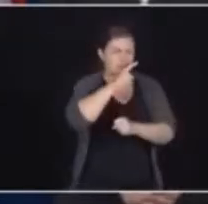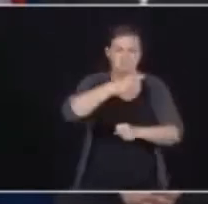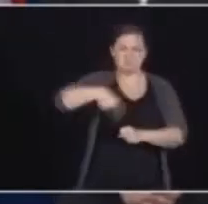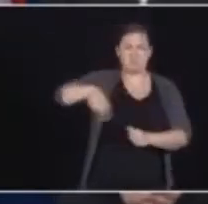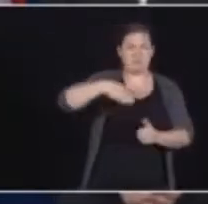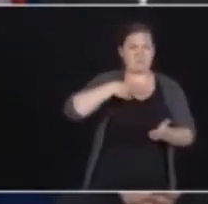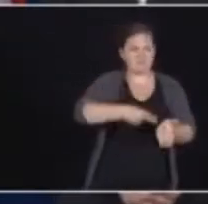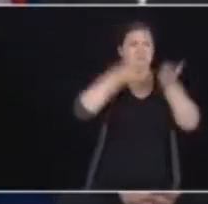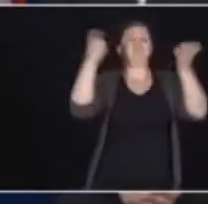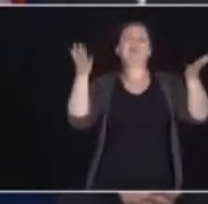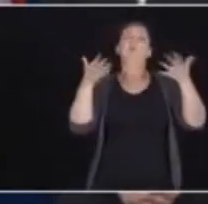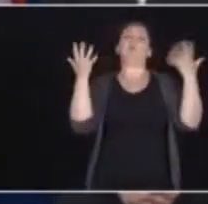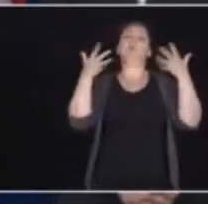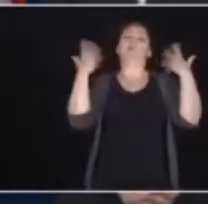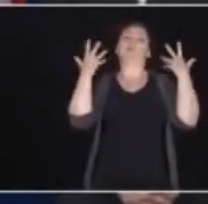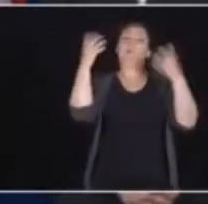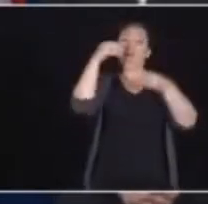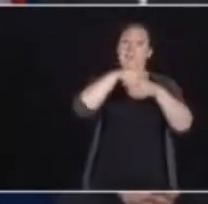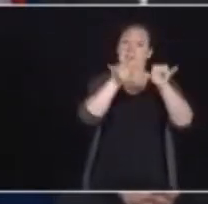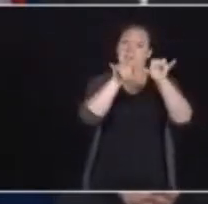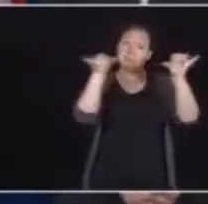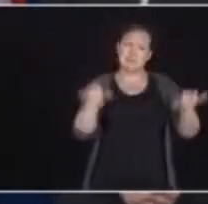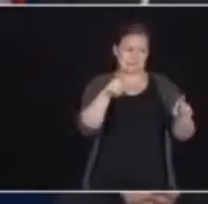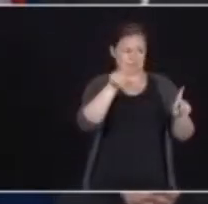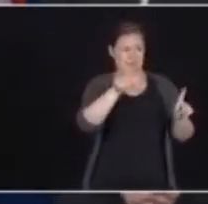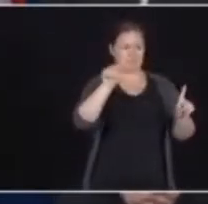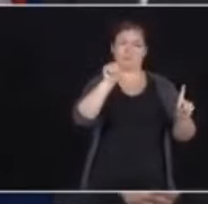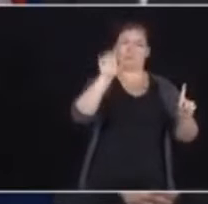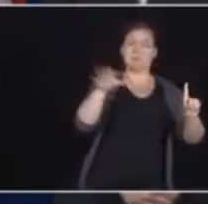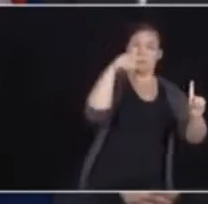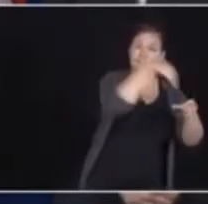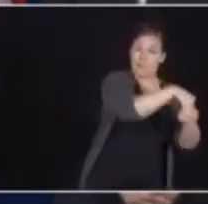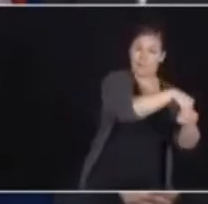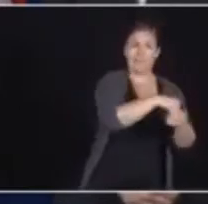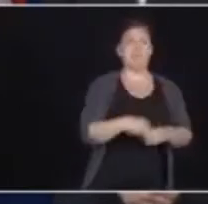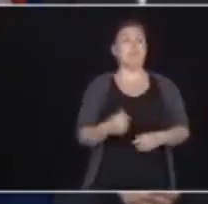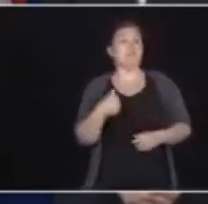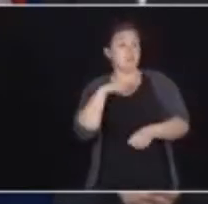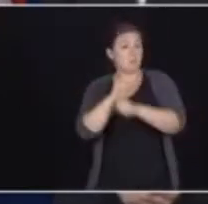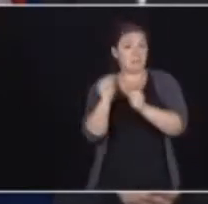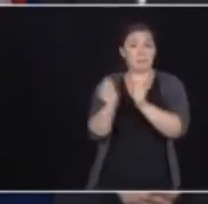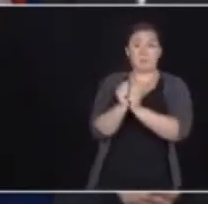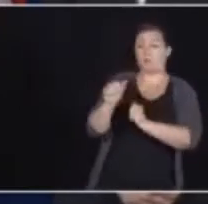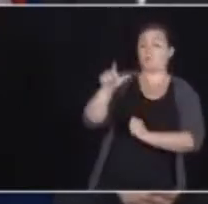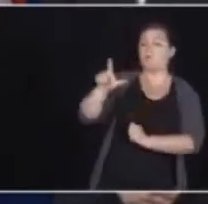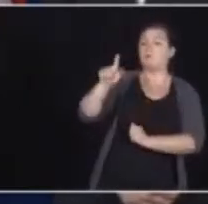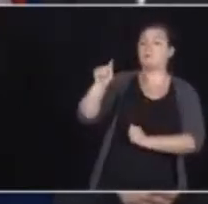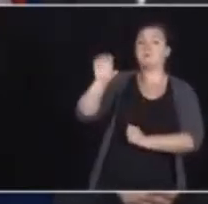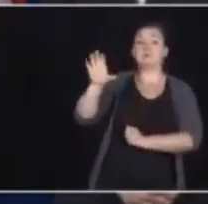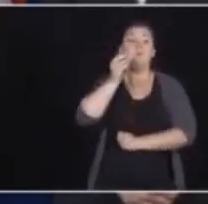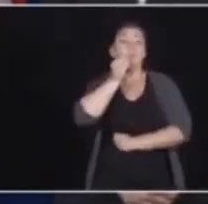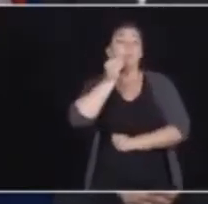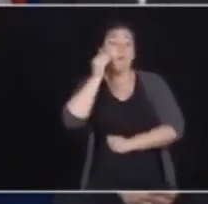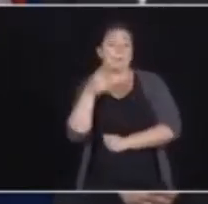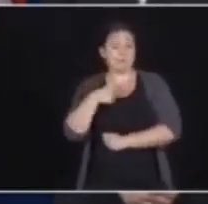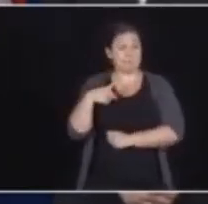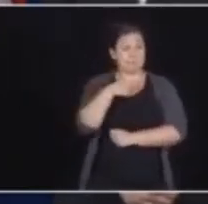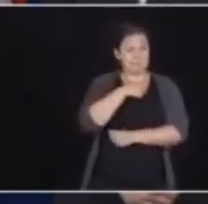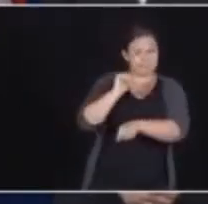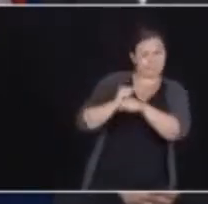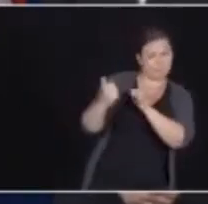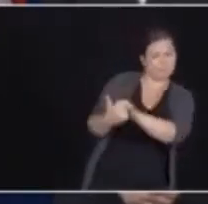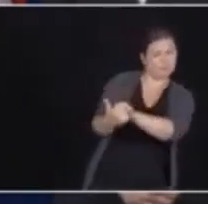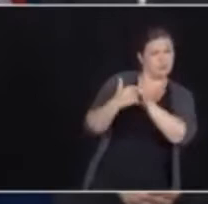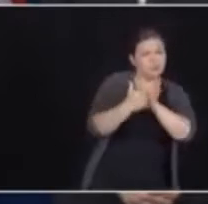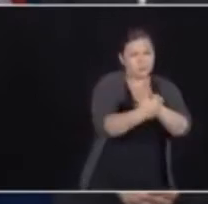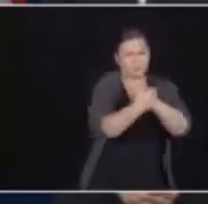that working with the long-term care sector, our government will dedicate the funding necessary to ensure long-term care homes in need have working